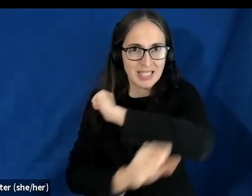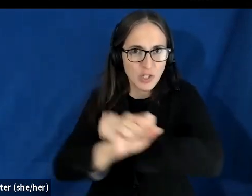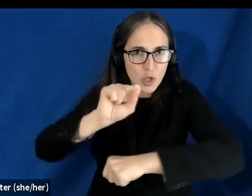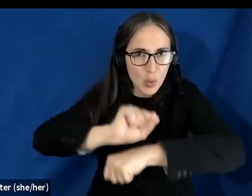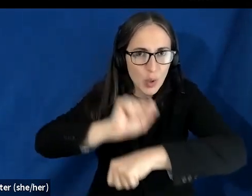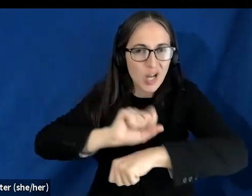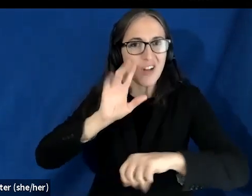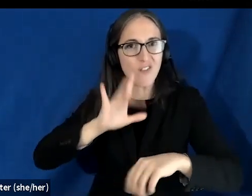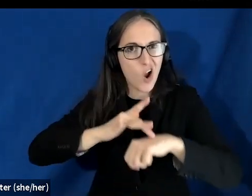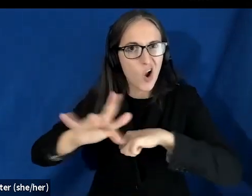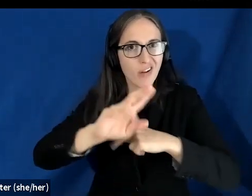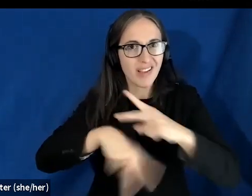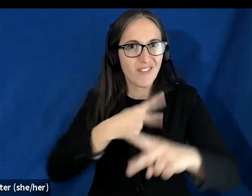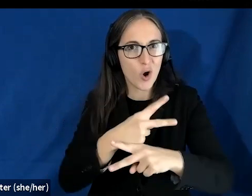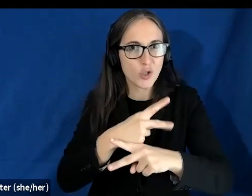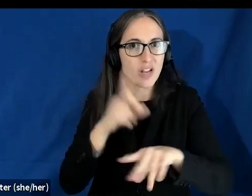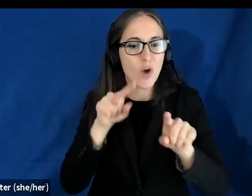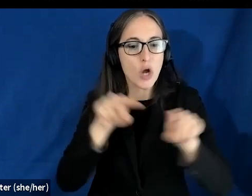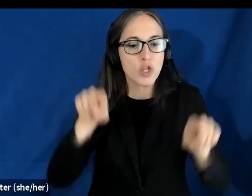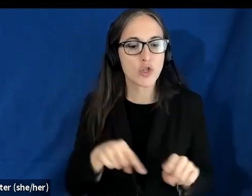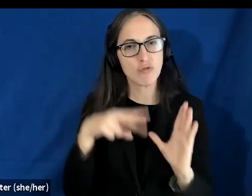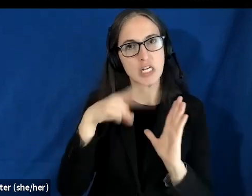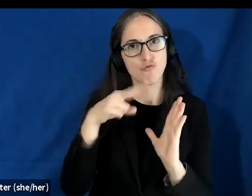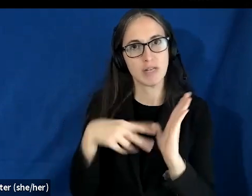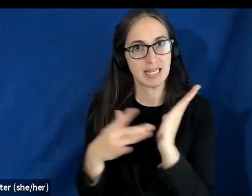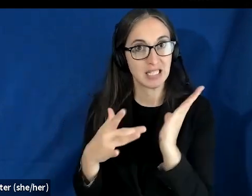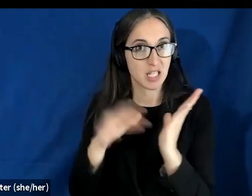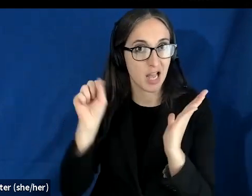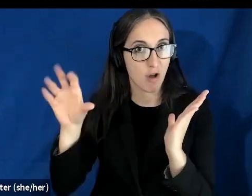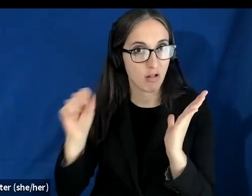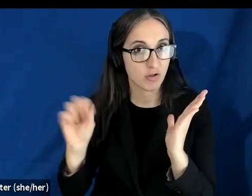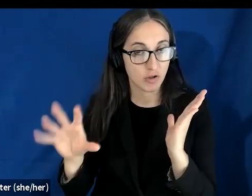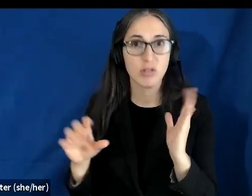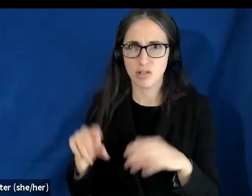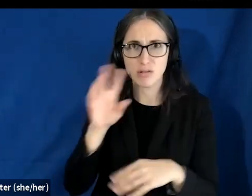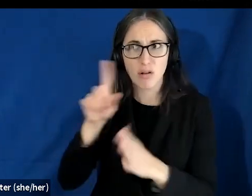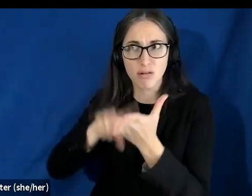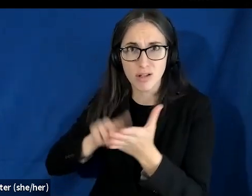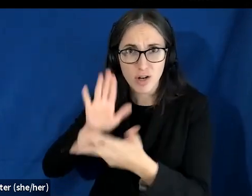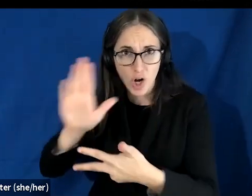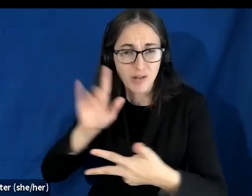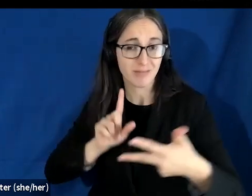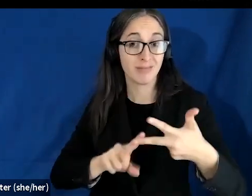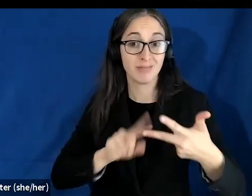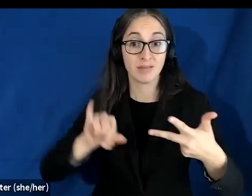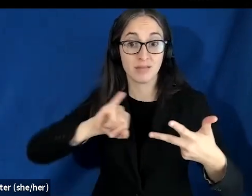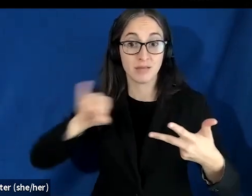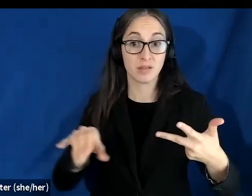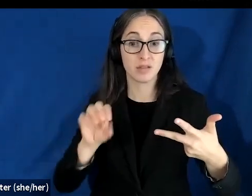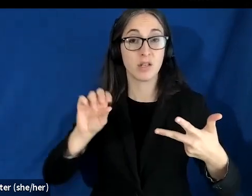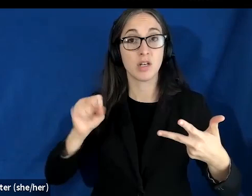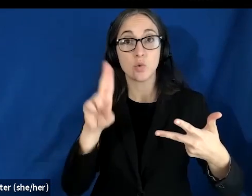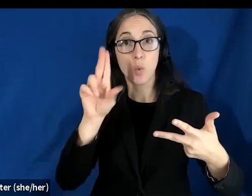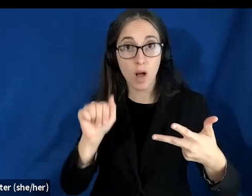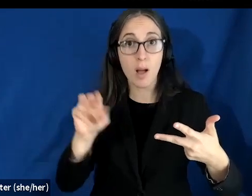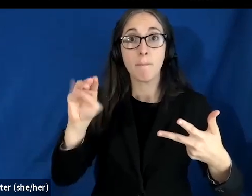stages of the screen reader. So look her up, right? And then the next one is Joshua Milley. Josh has been blind since he was